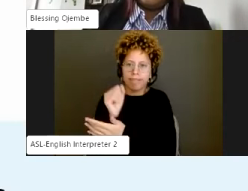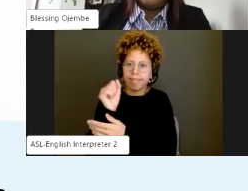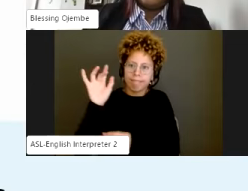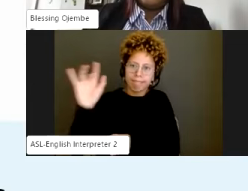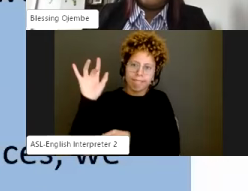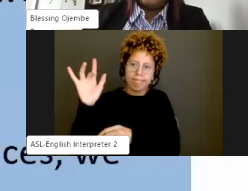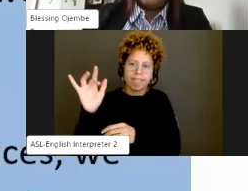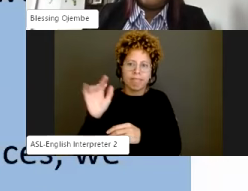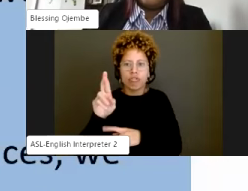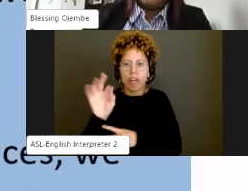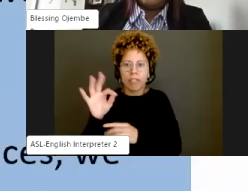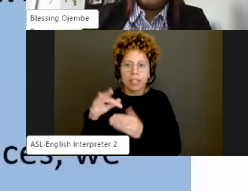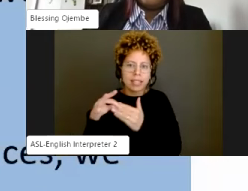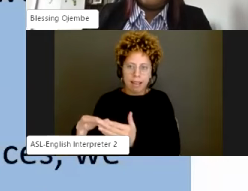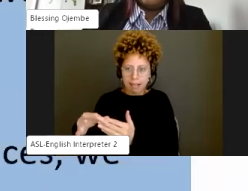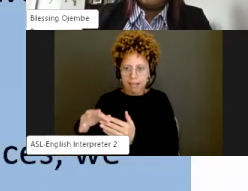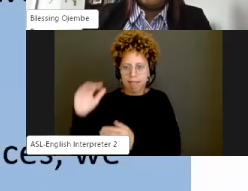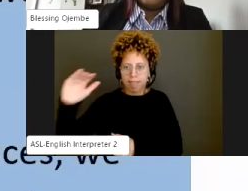guide.